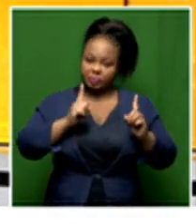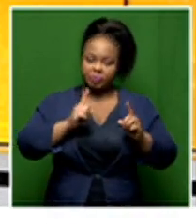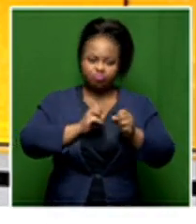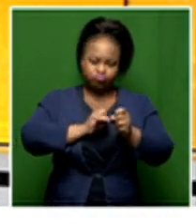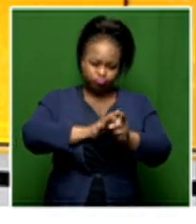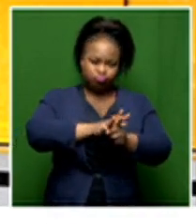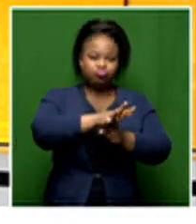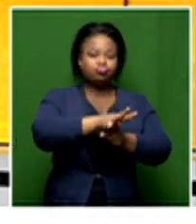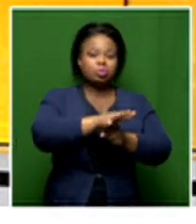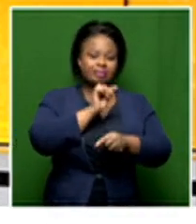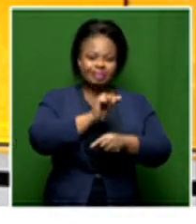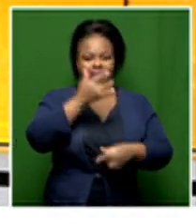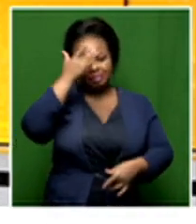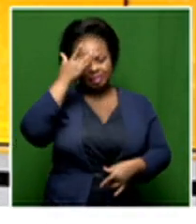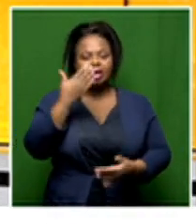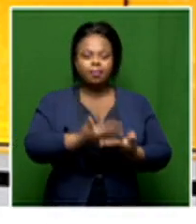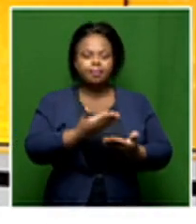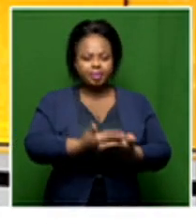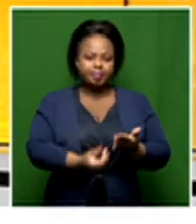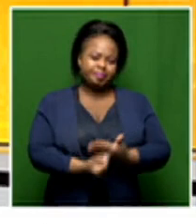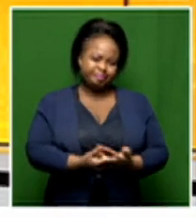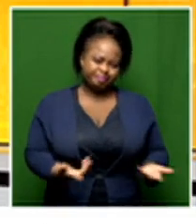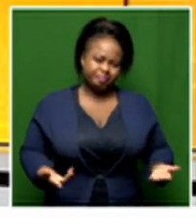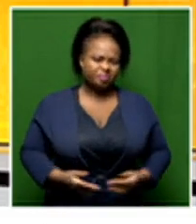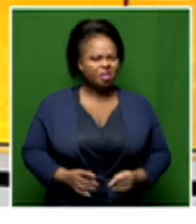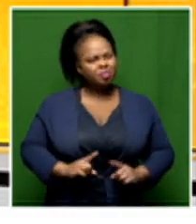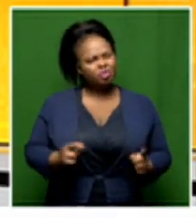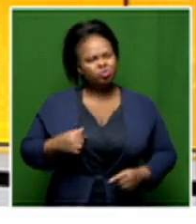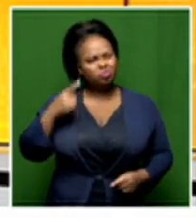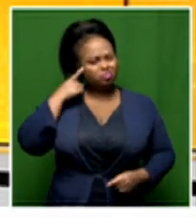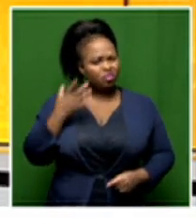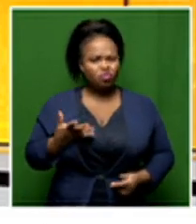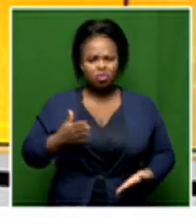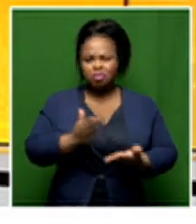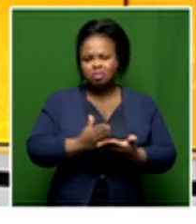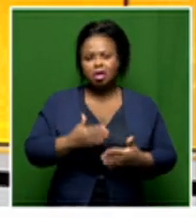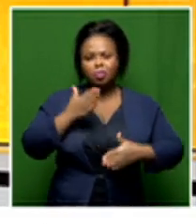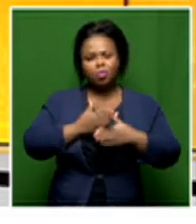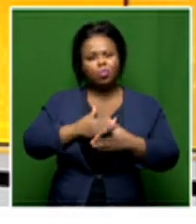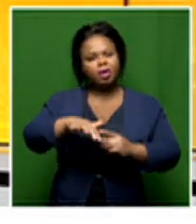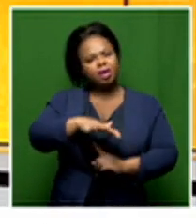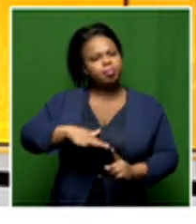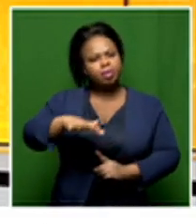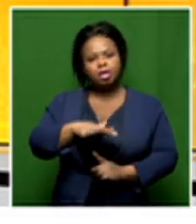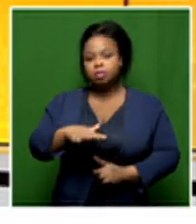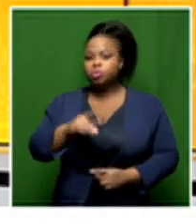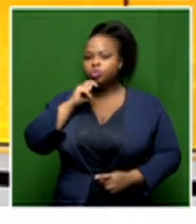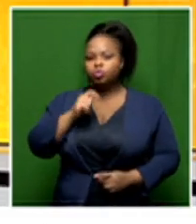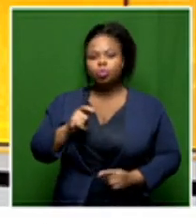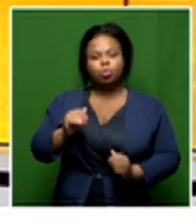more likely to report COVID-19 outbreaks. But how possible is it for certain workplaces to